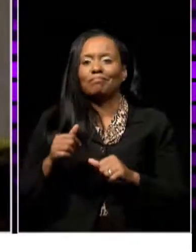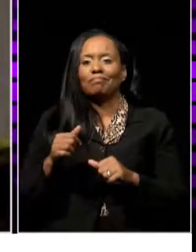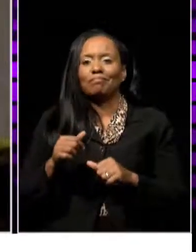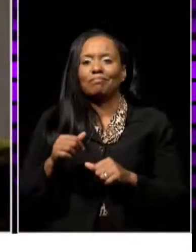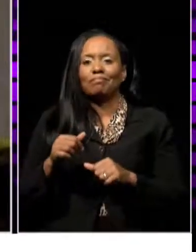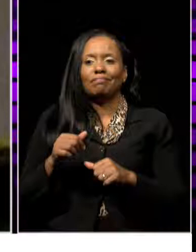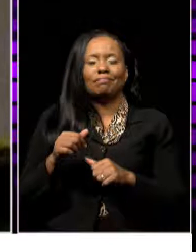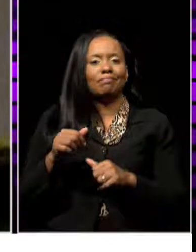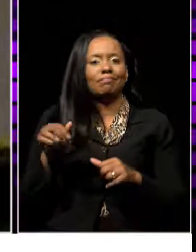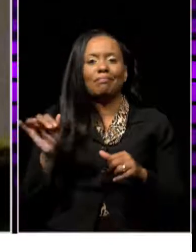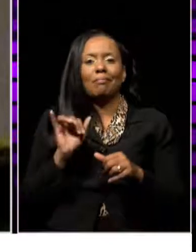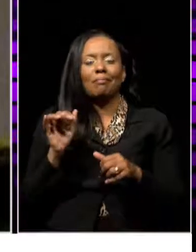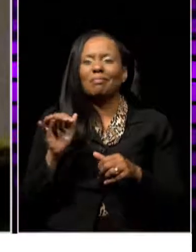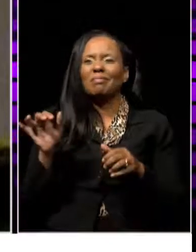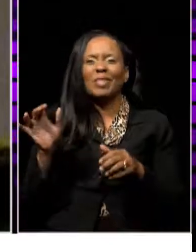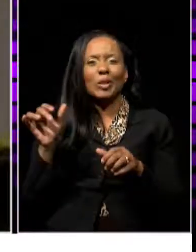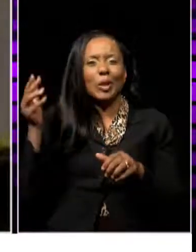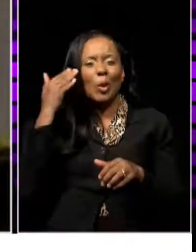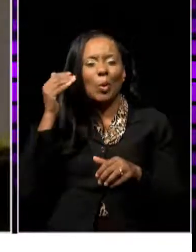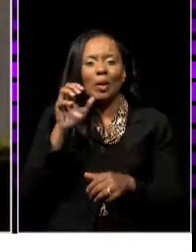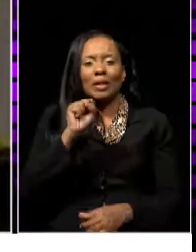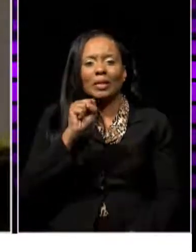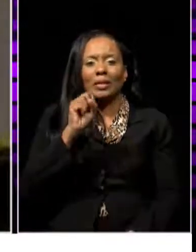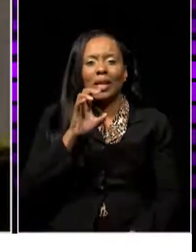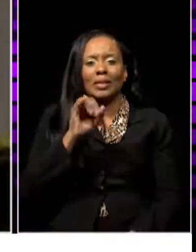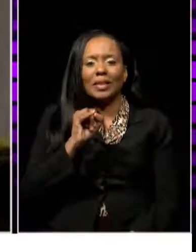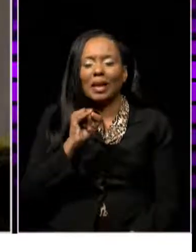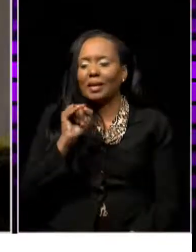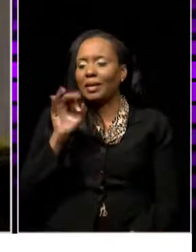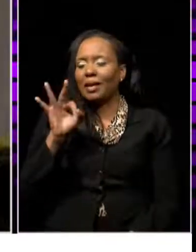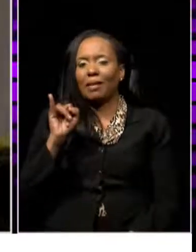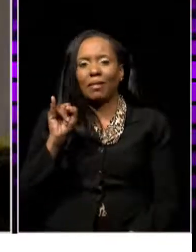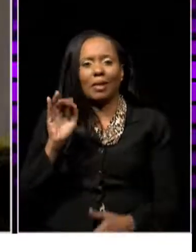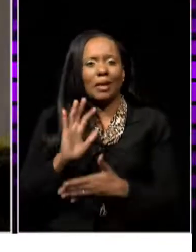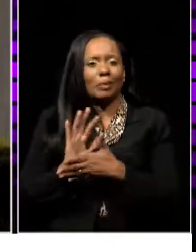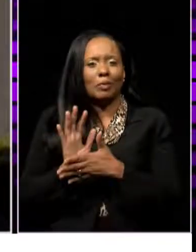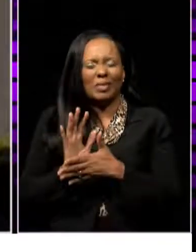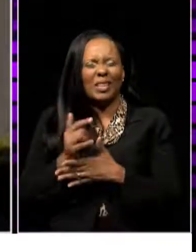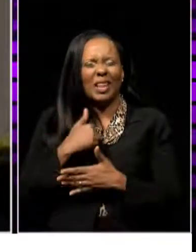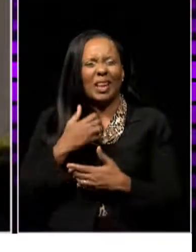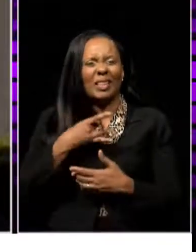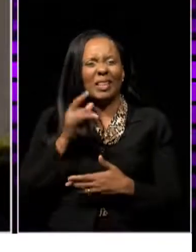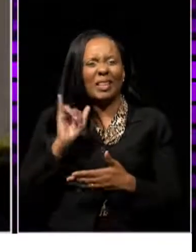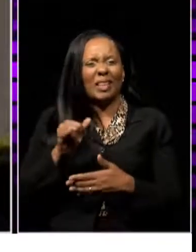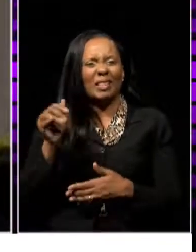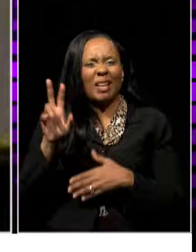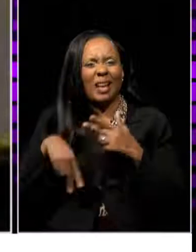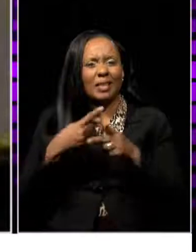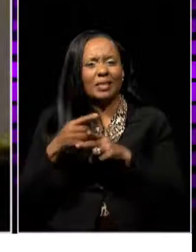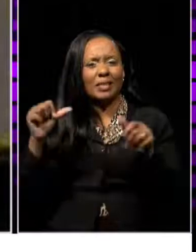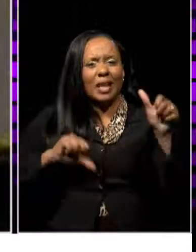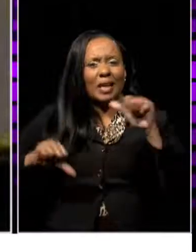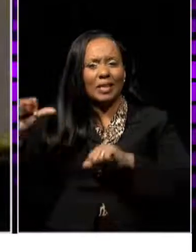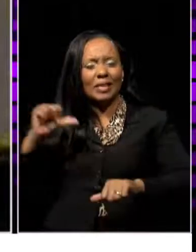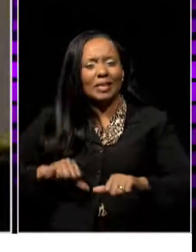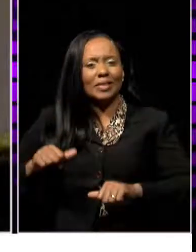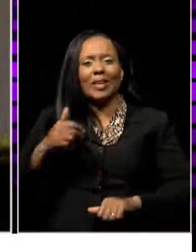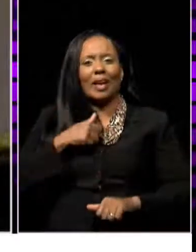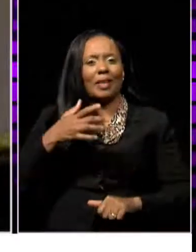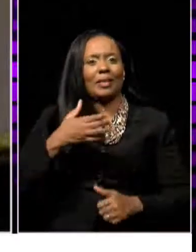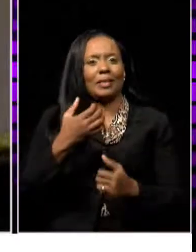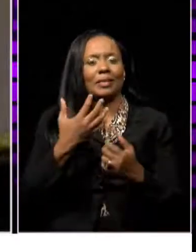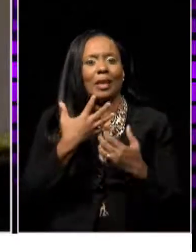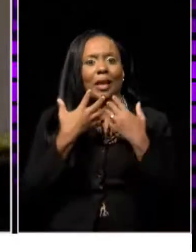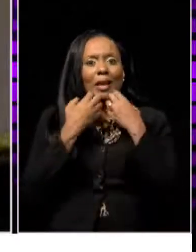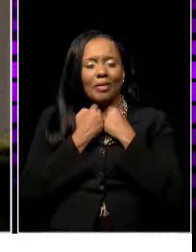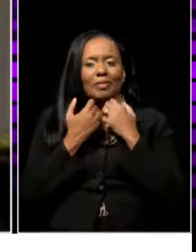a whole new world. Sometimes it does become overwhelming trying to learn to then teach, but it is what we have to do to make sure that the